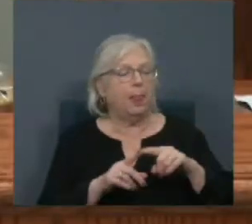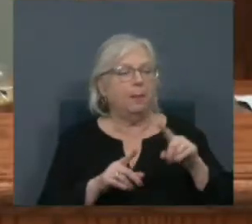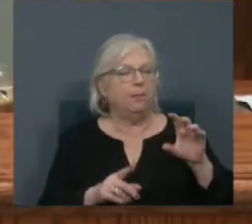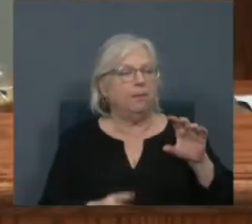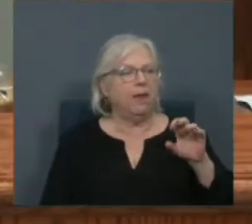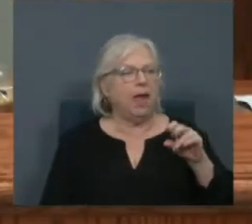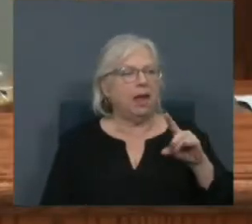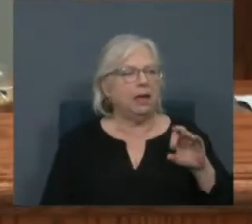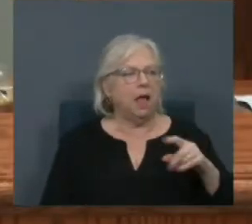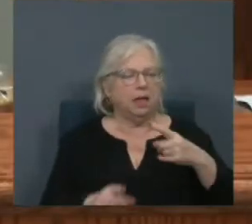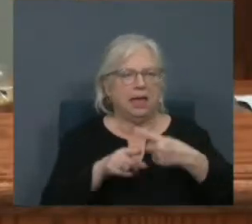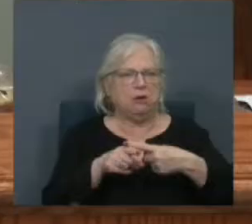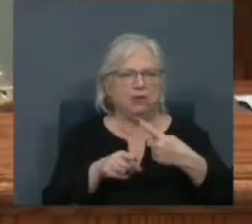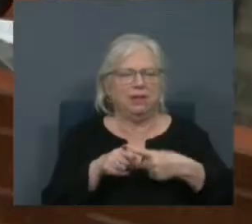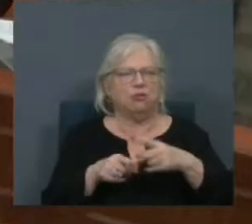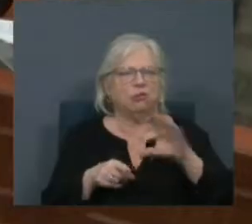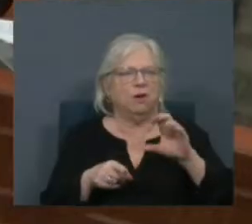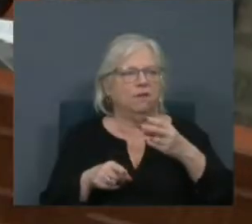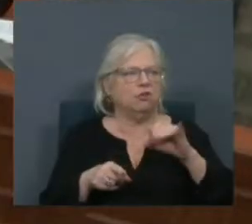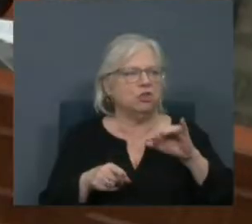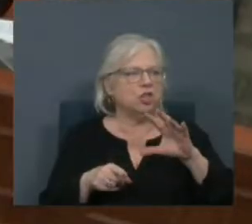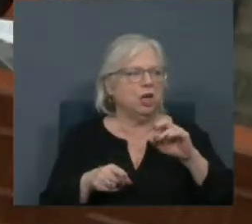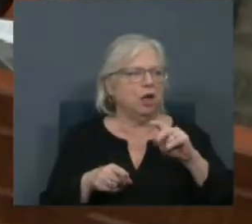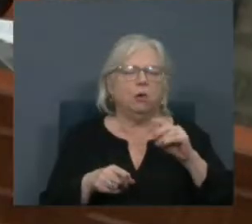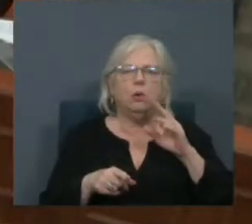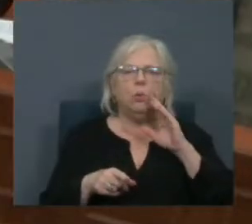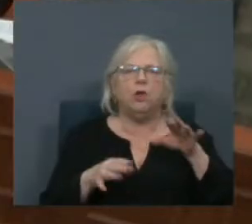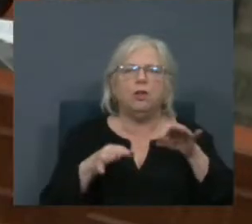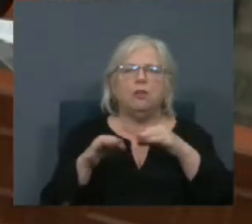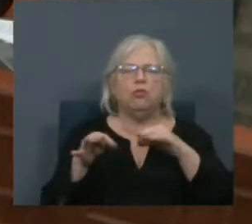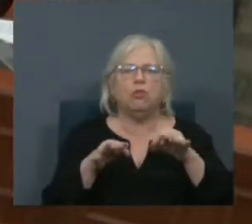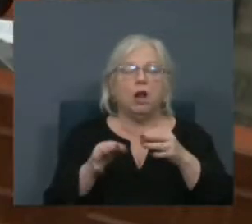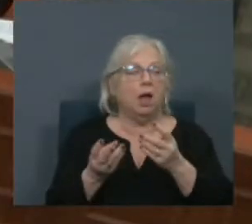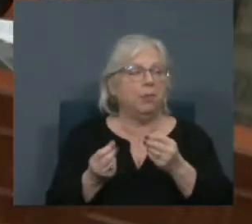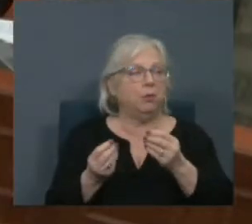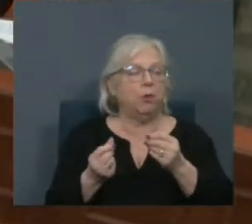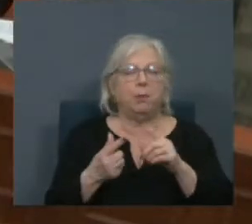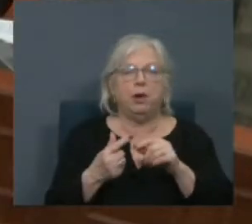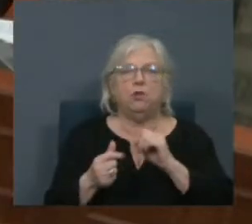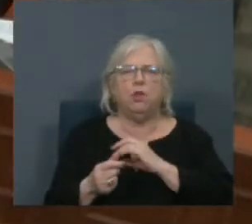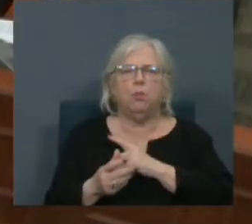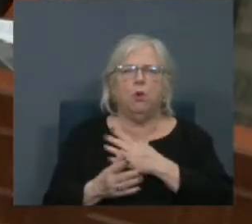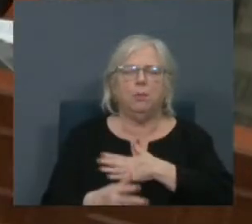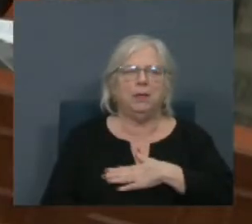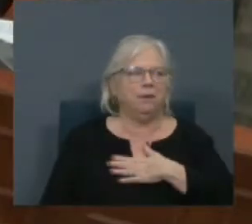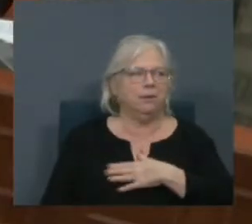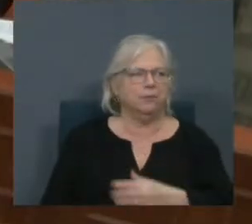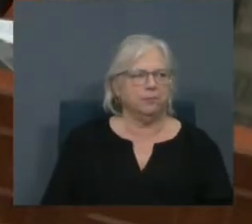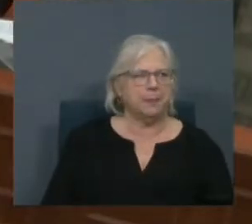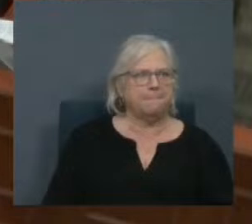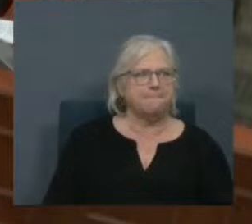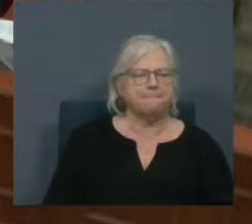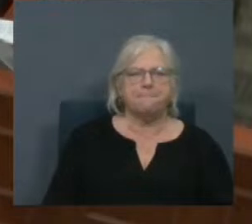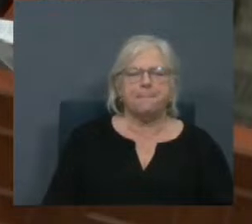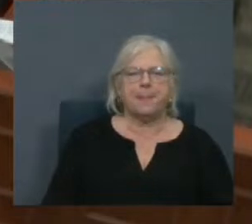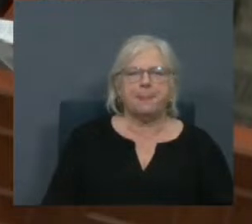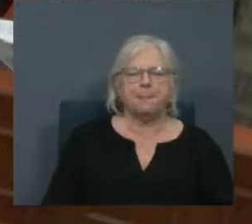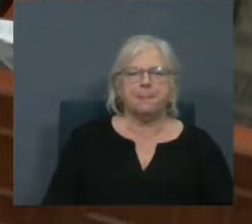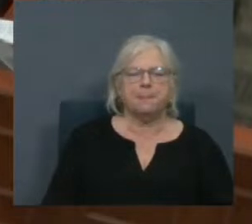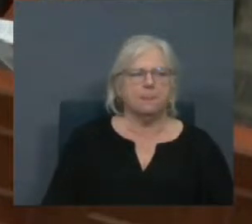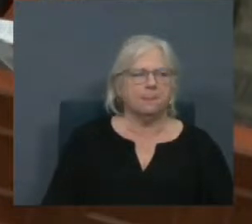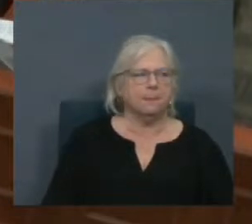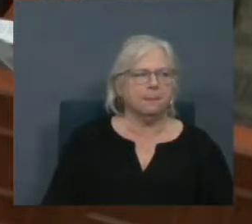Yeah. Okay. Would you describe this property to the board, please? So the